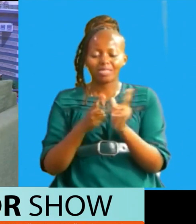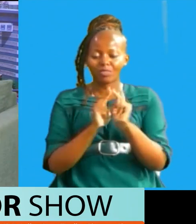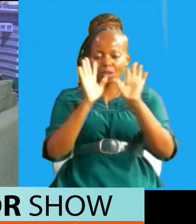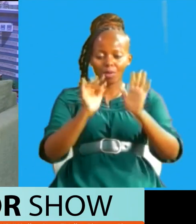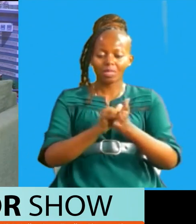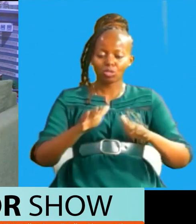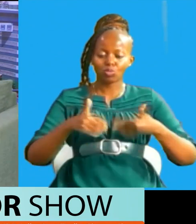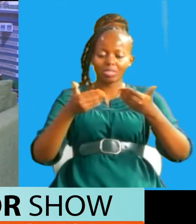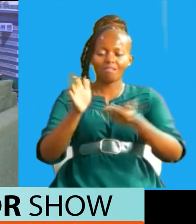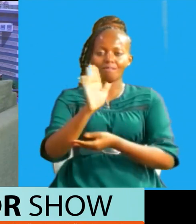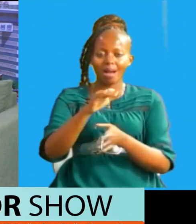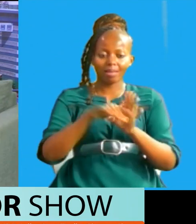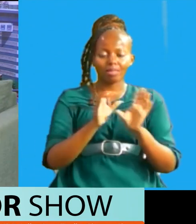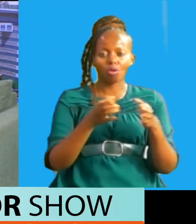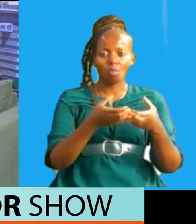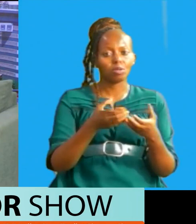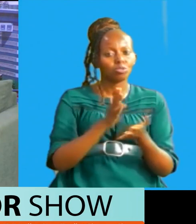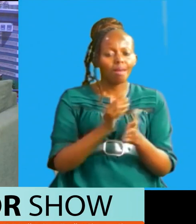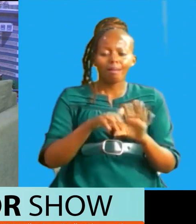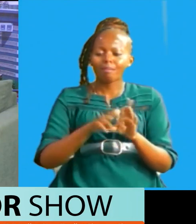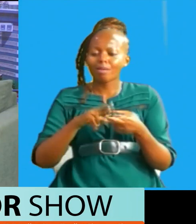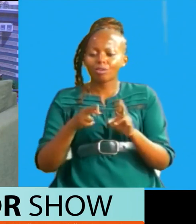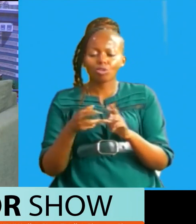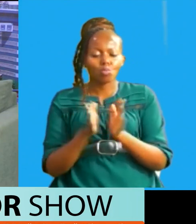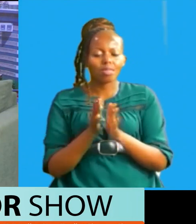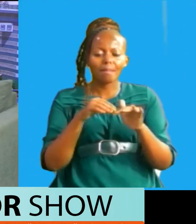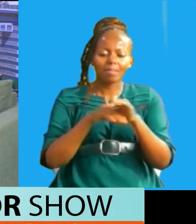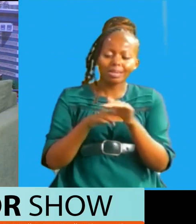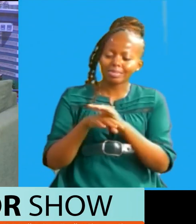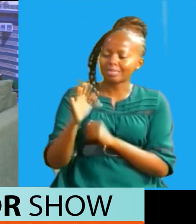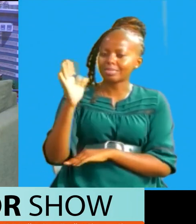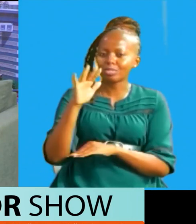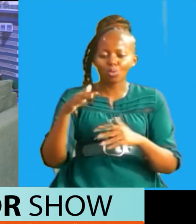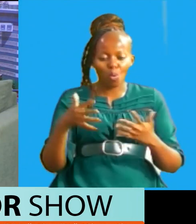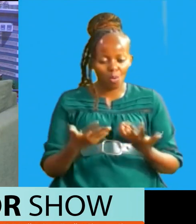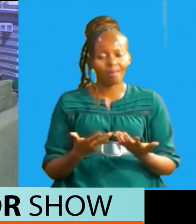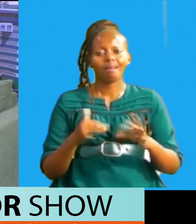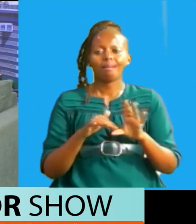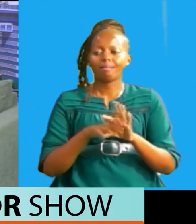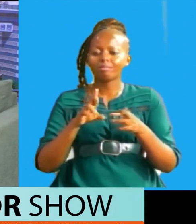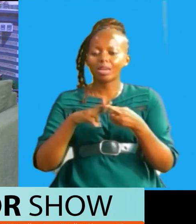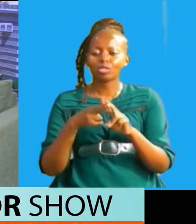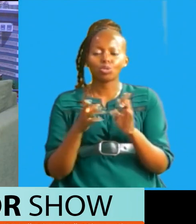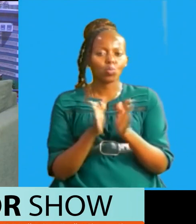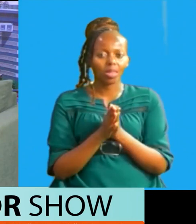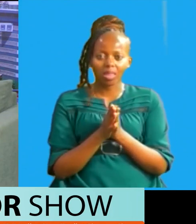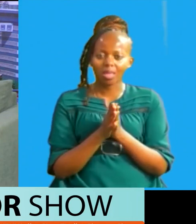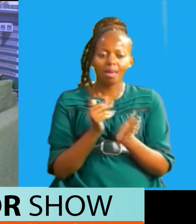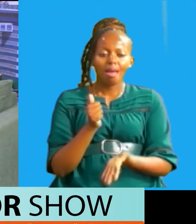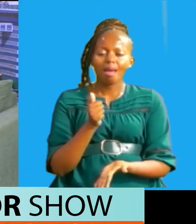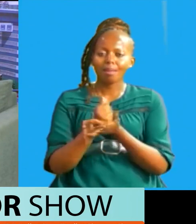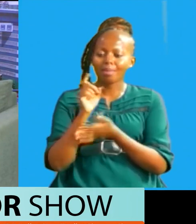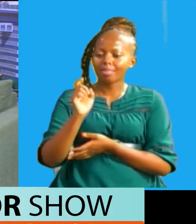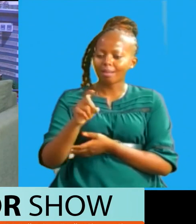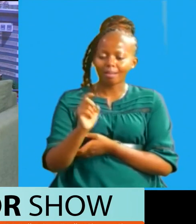community, even if it is in terms of planting trees, or it is in terms of helping the needy.